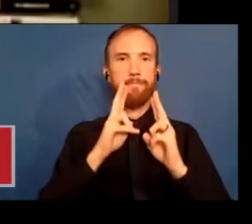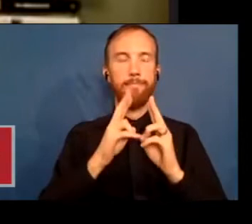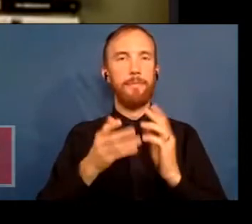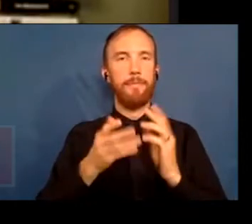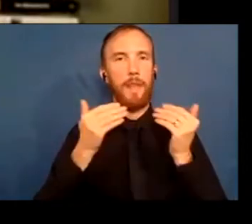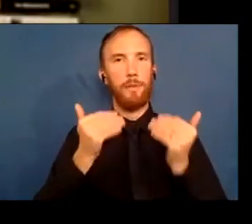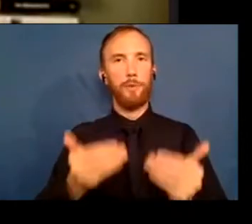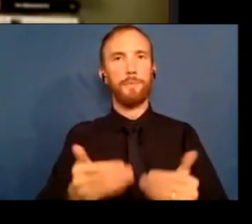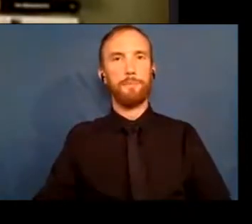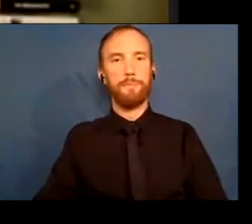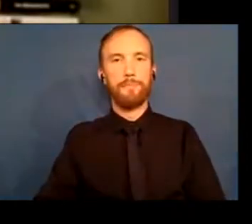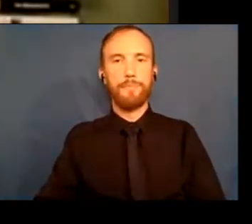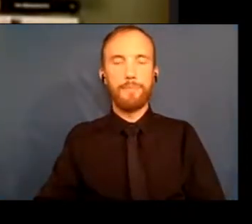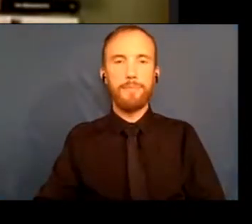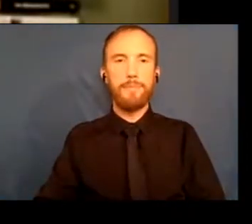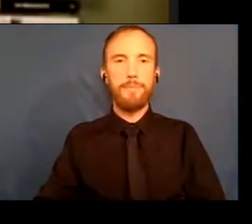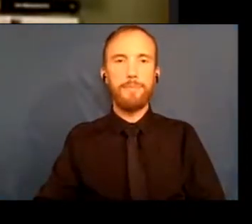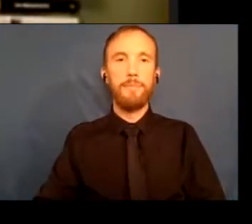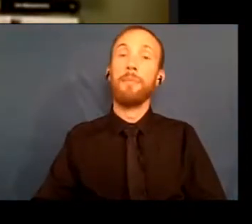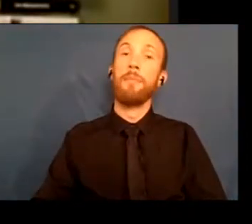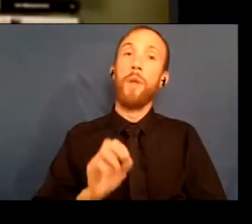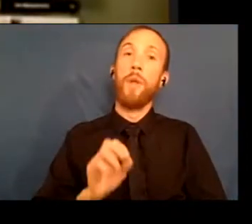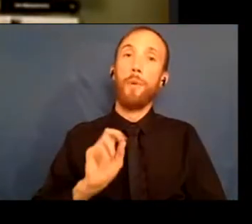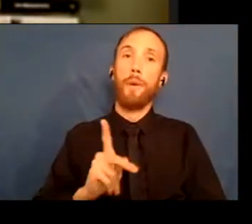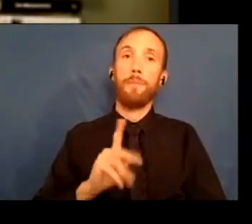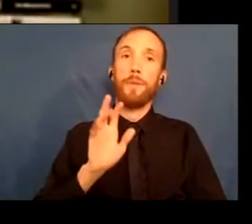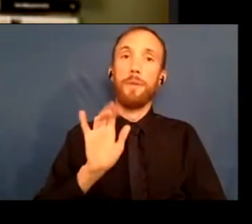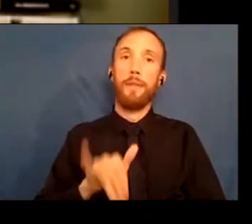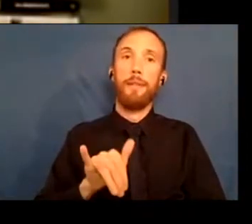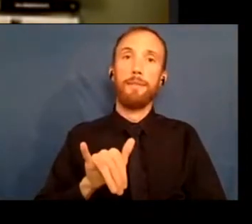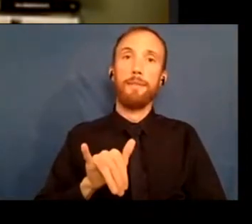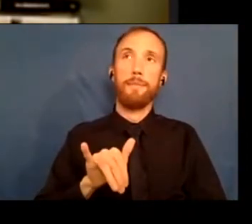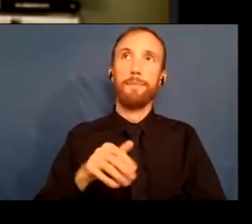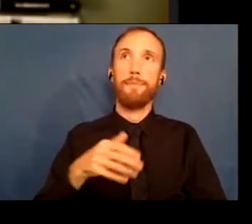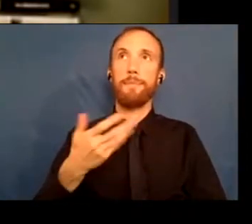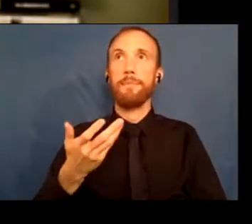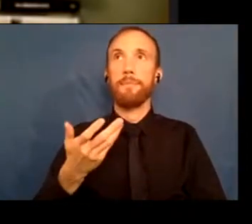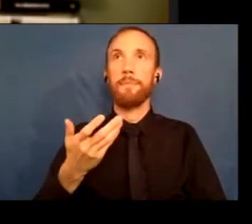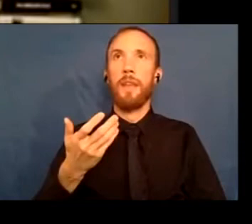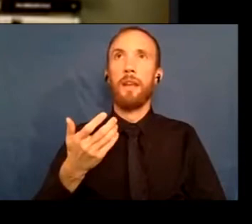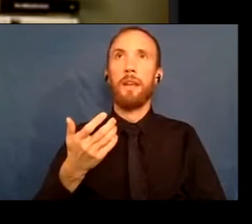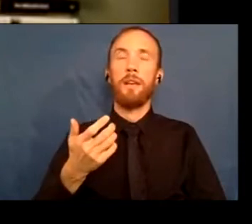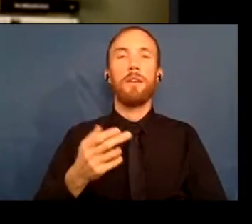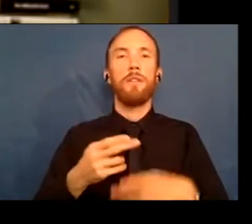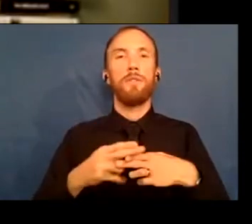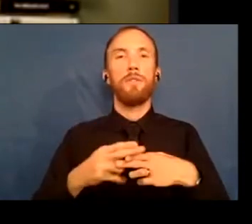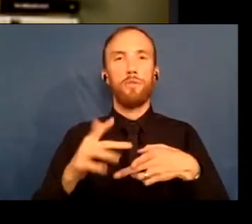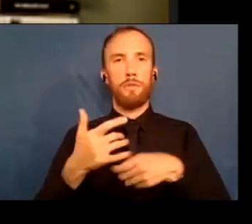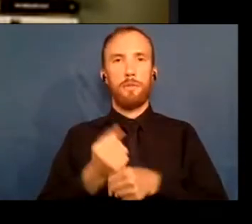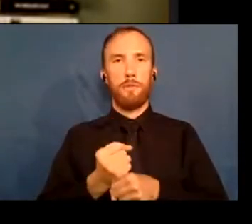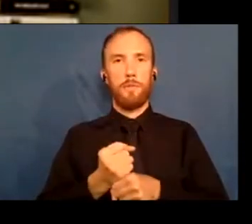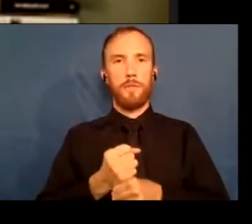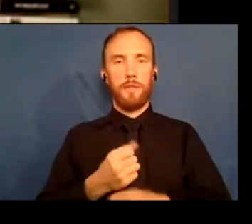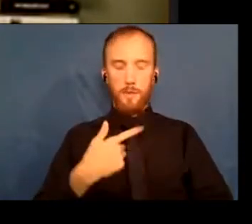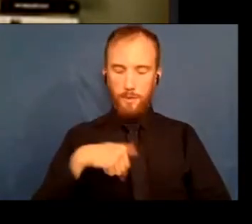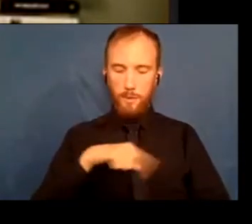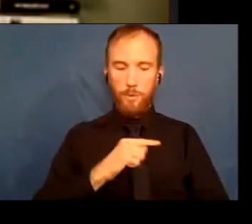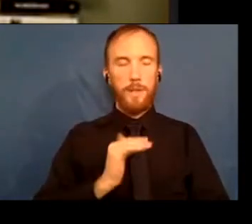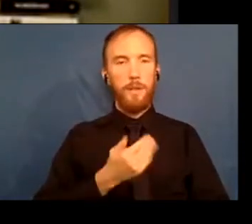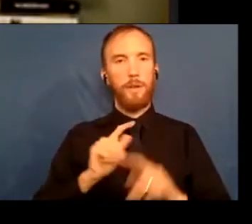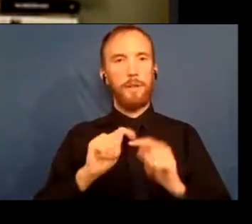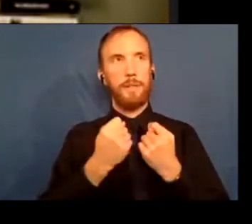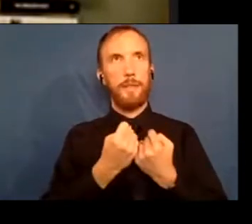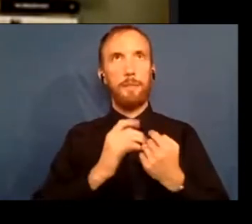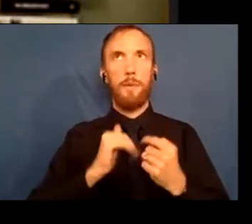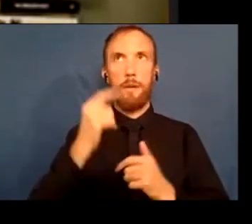Okay, so that's a little summary of what we in our team think.